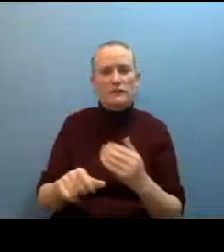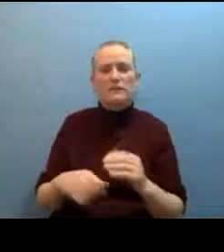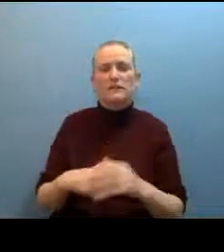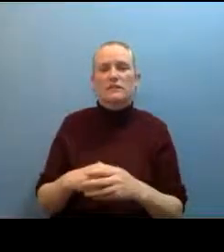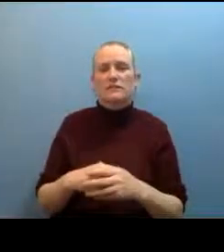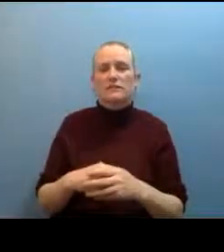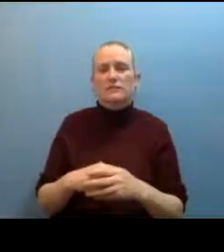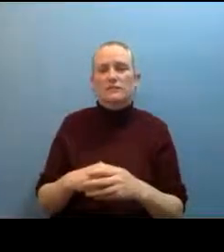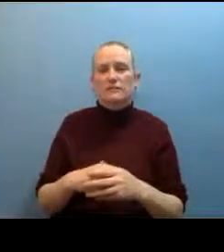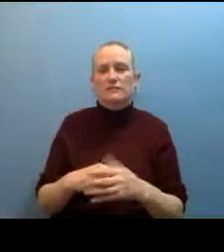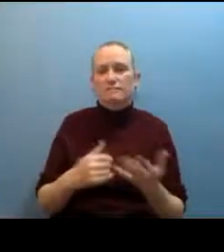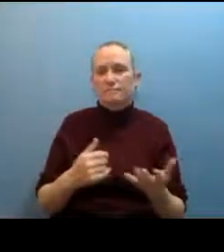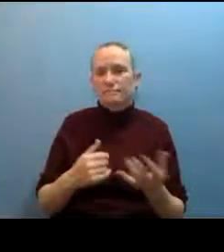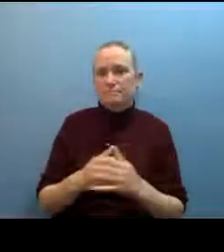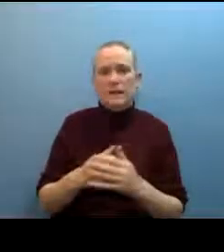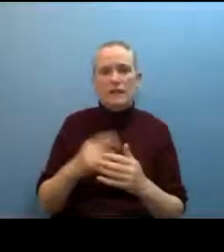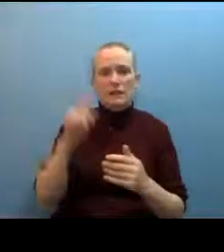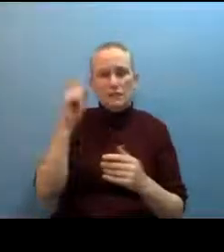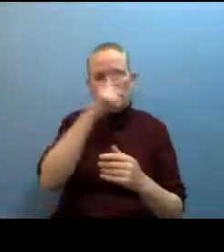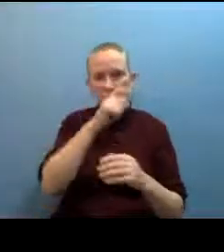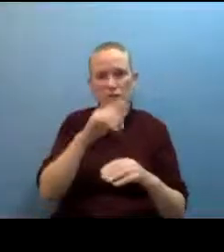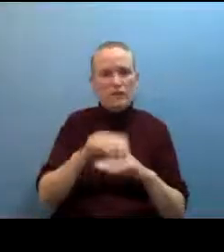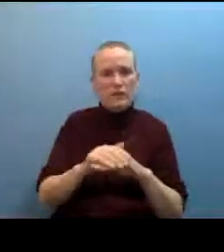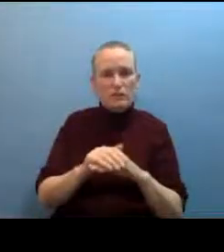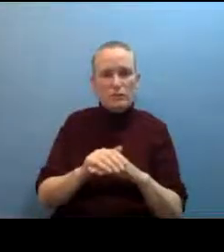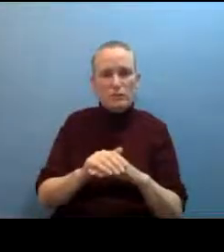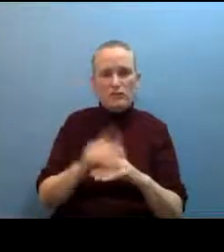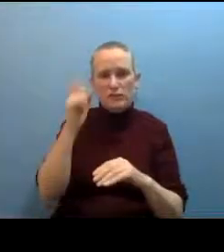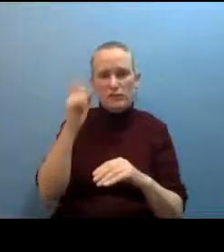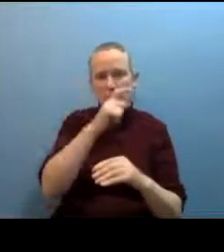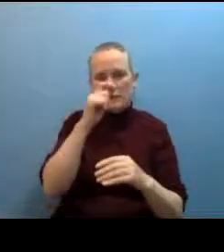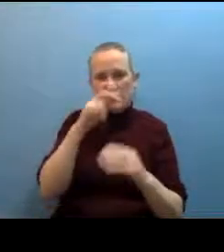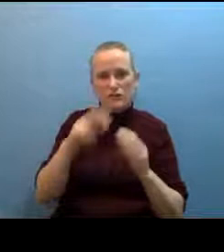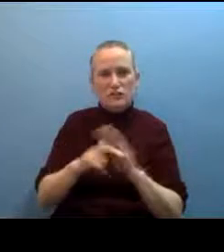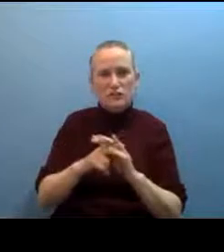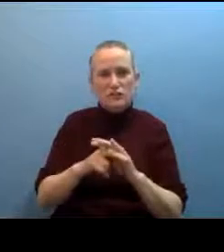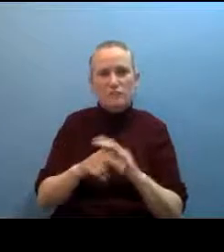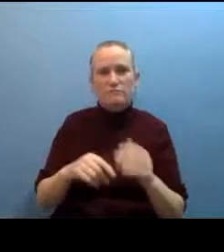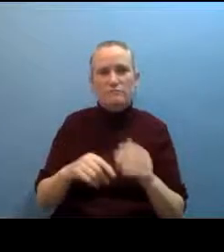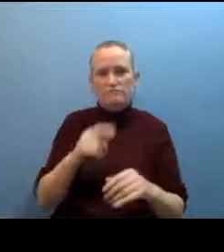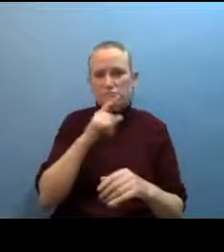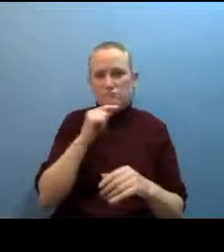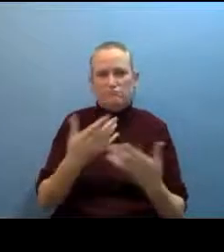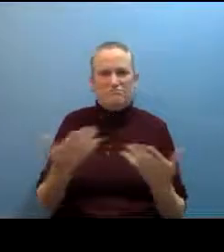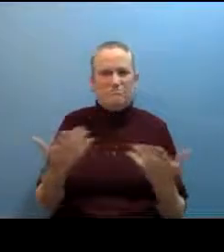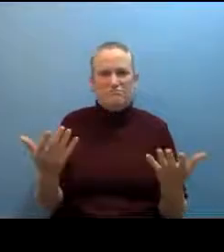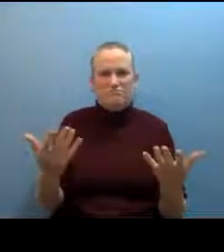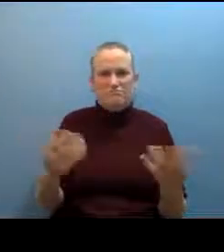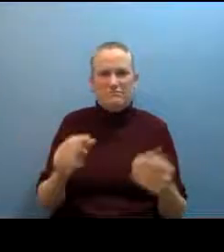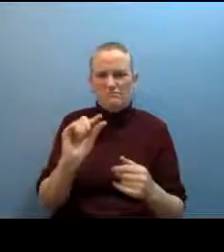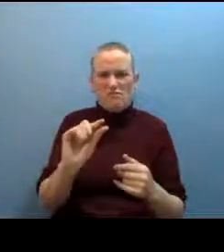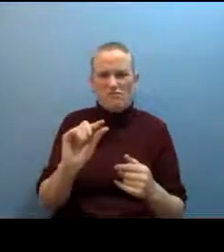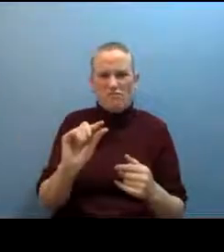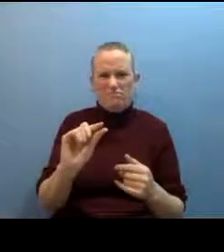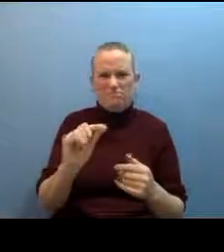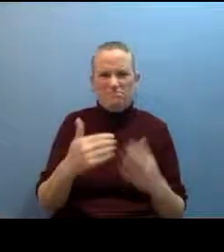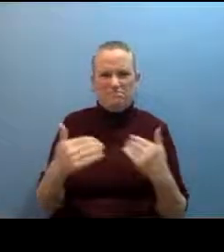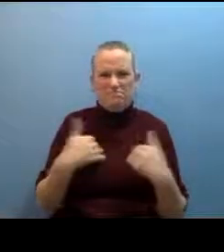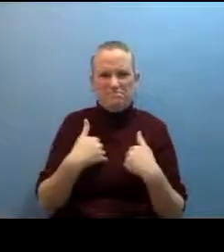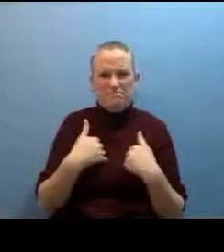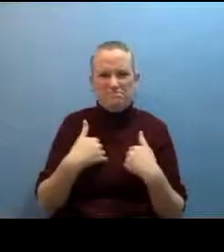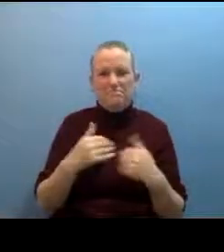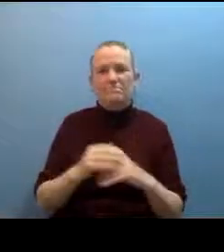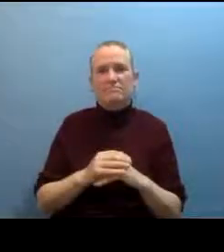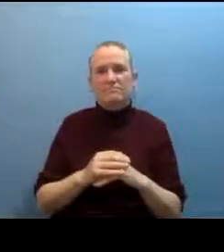about a difficulty with a friendship or a difficulty with a teacher, and we might say, oh, it's not such a big deal, don't worry about it, and we're kind of judging it as being